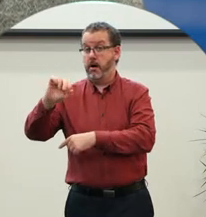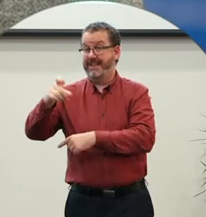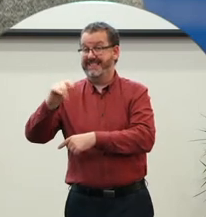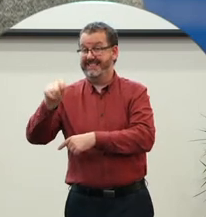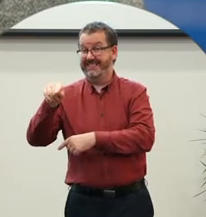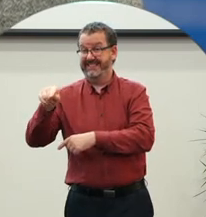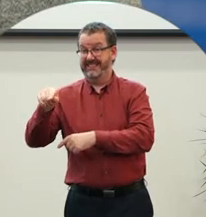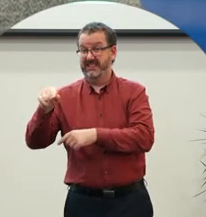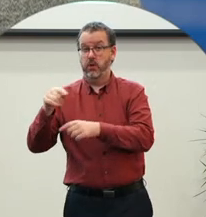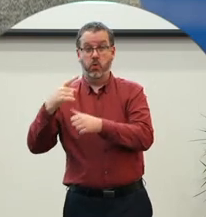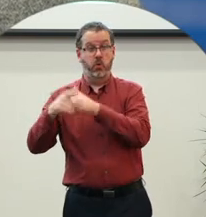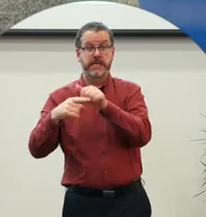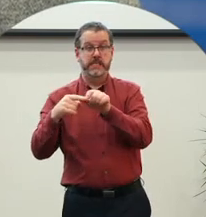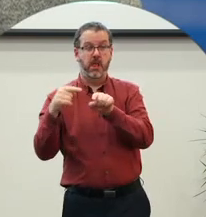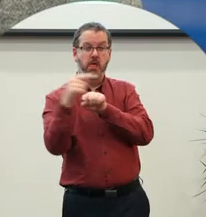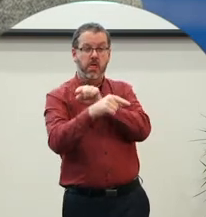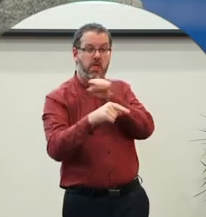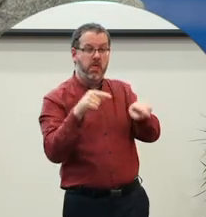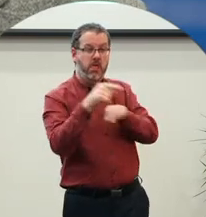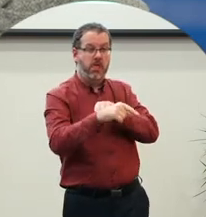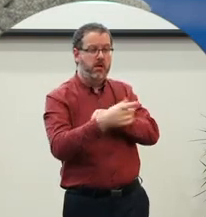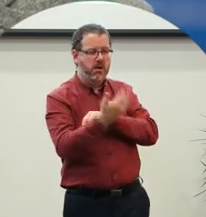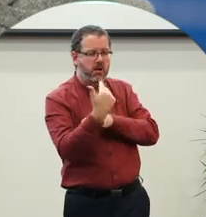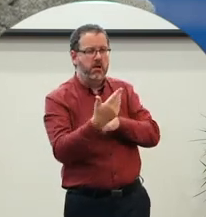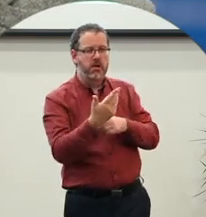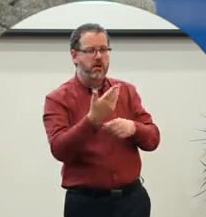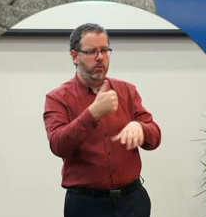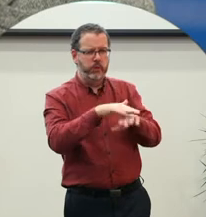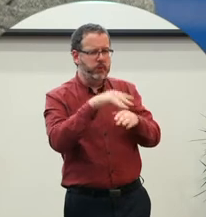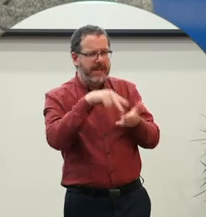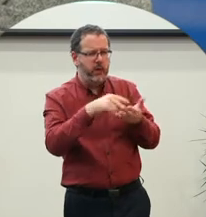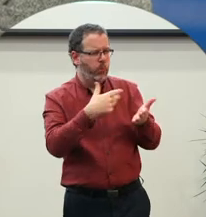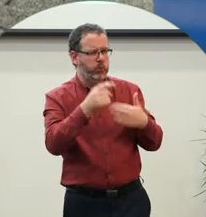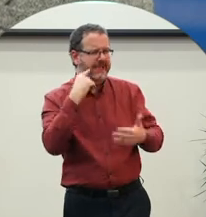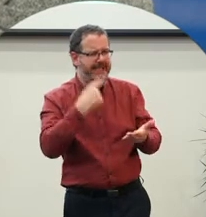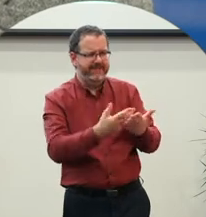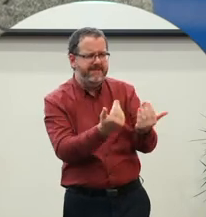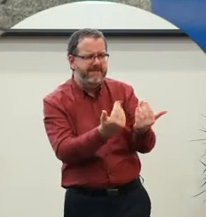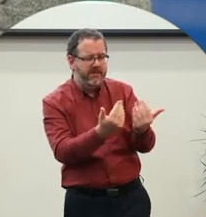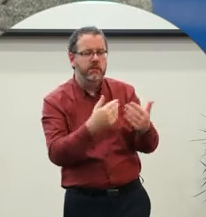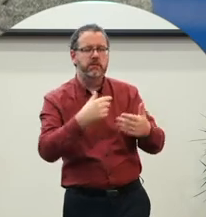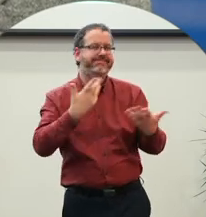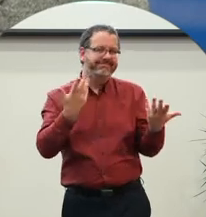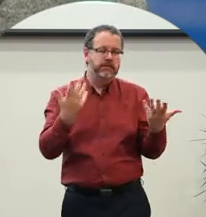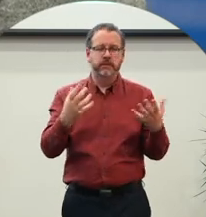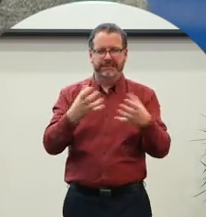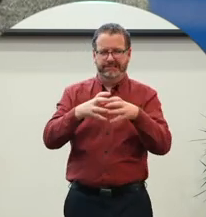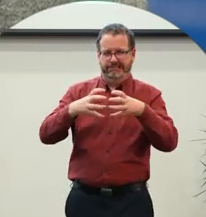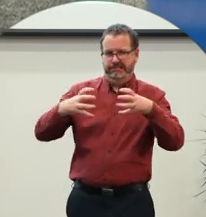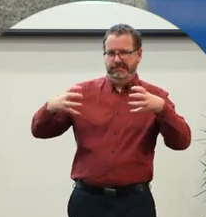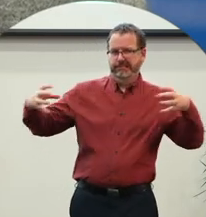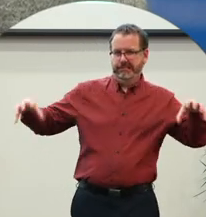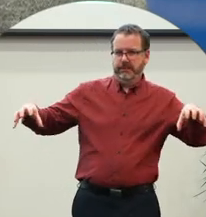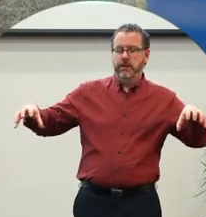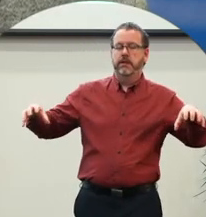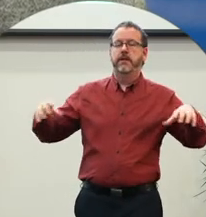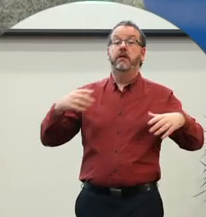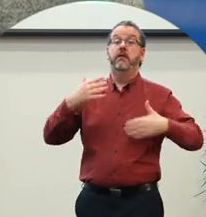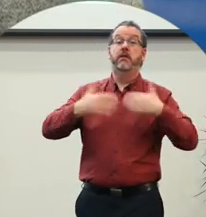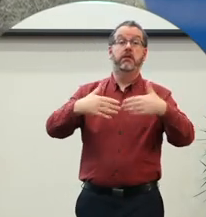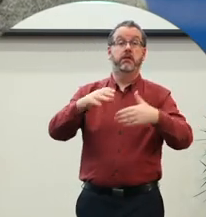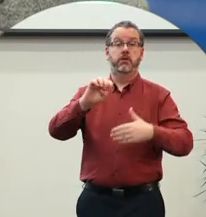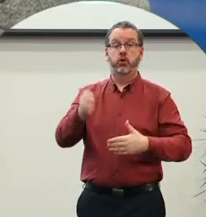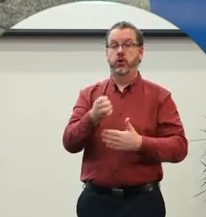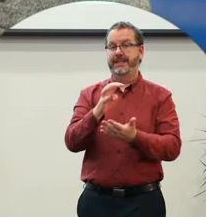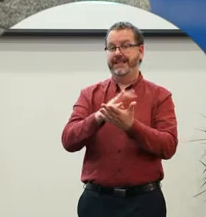provoking people like that, like, which, where do you stand? And then by the early 70s, then when Rose is really starting to show her colors, you